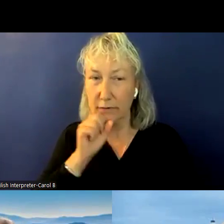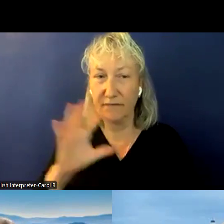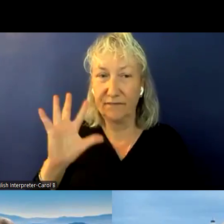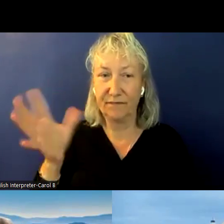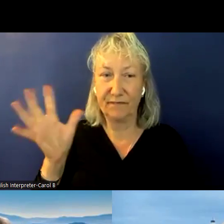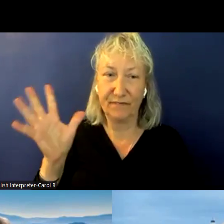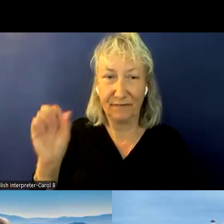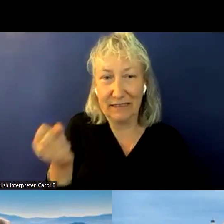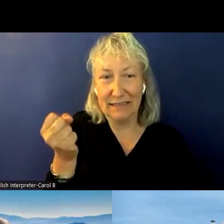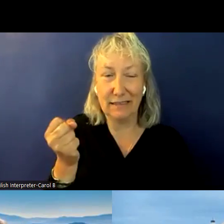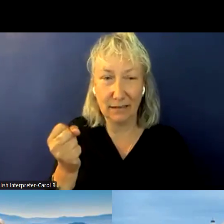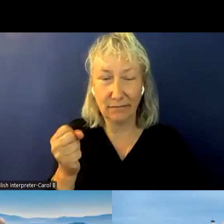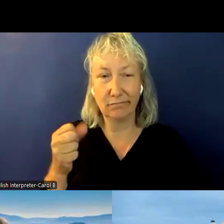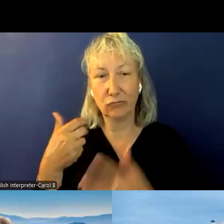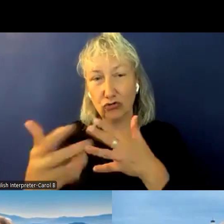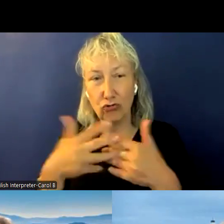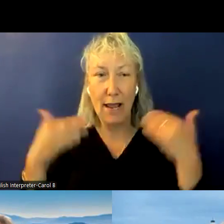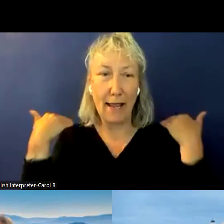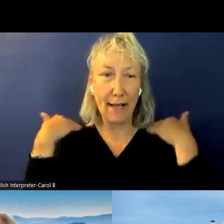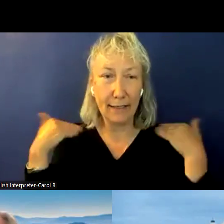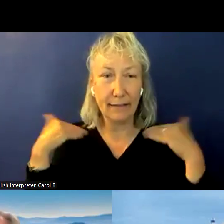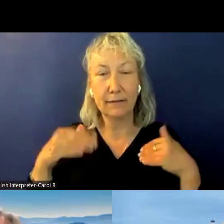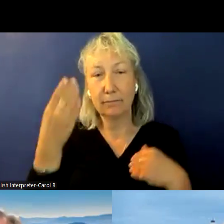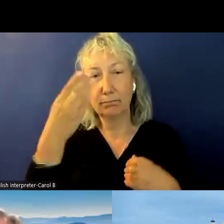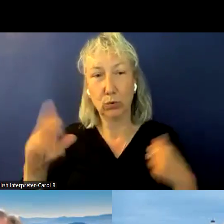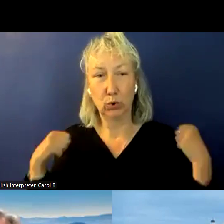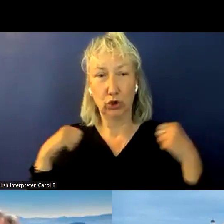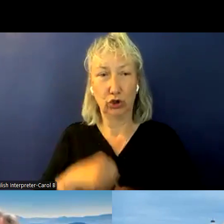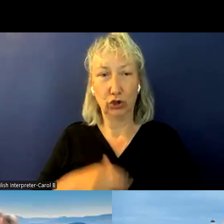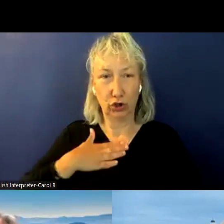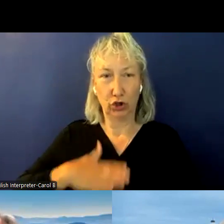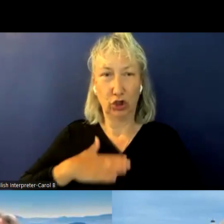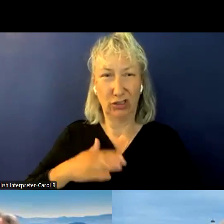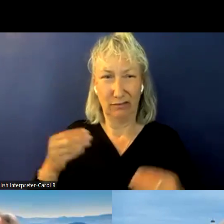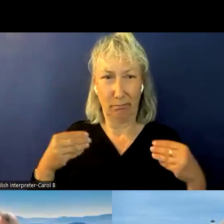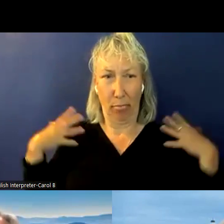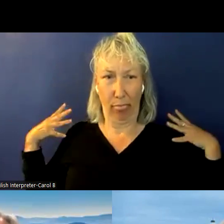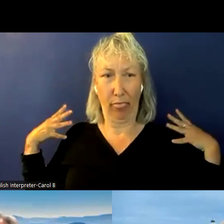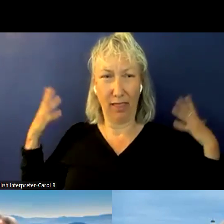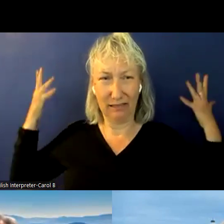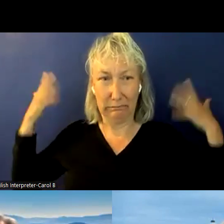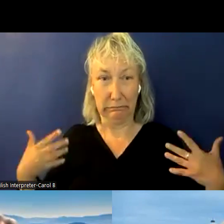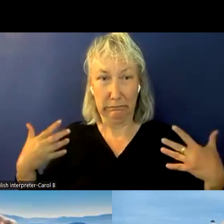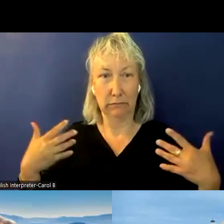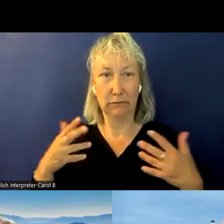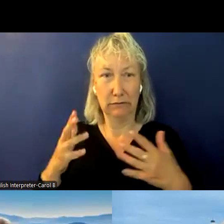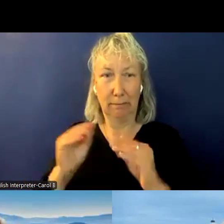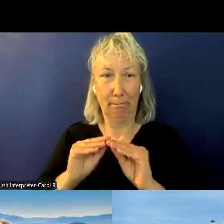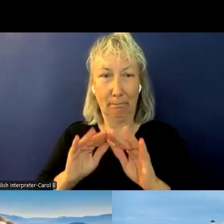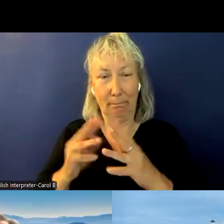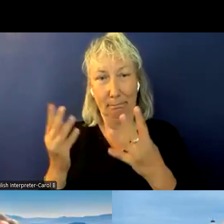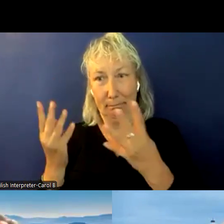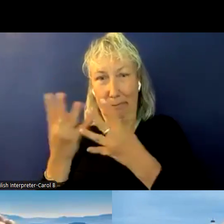gray shoulder length hair and a blue shirt on that I'm realizing now blends into my background and